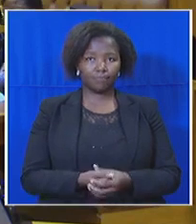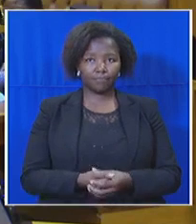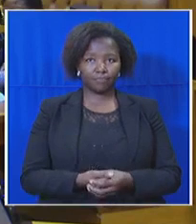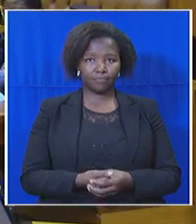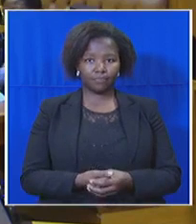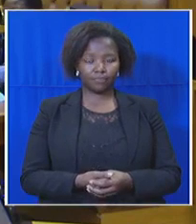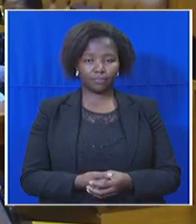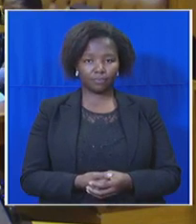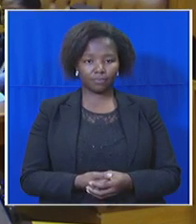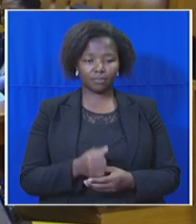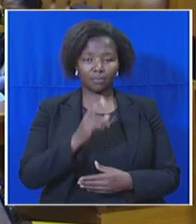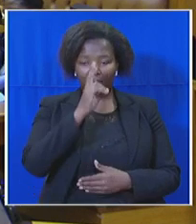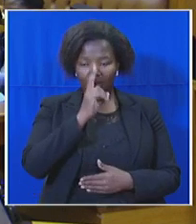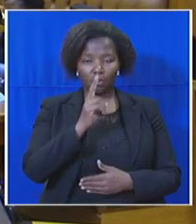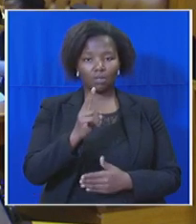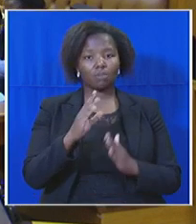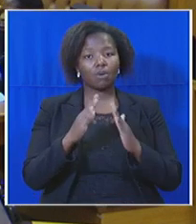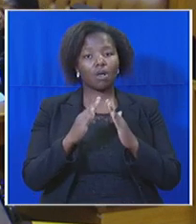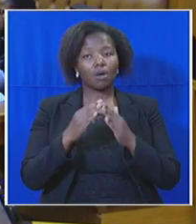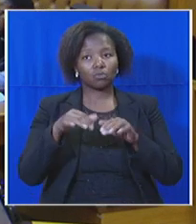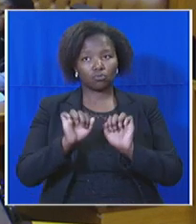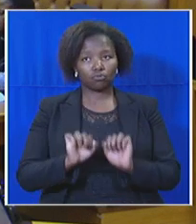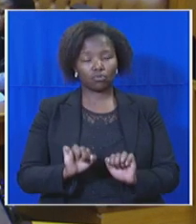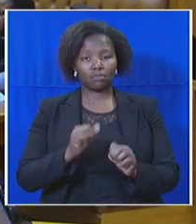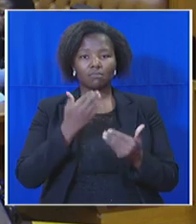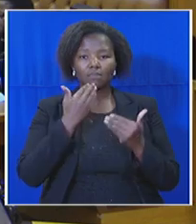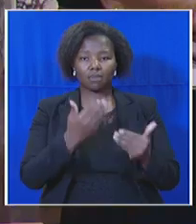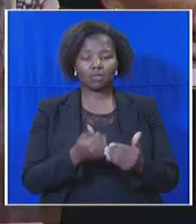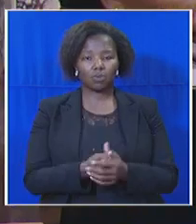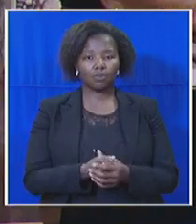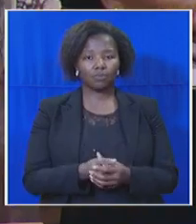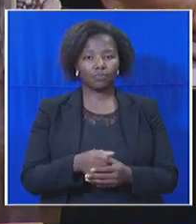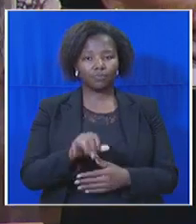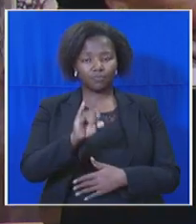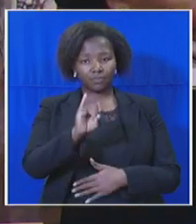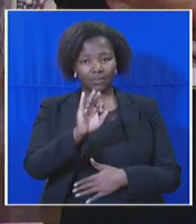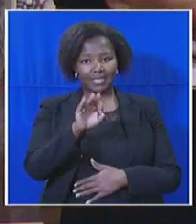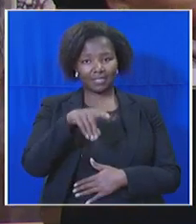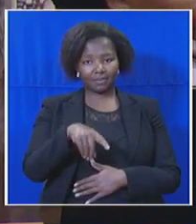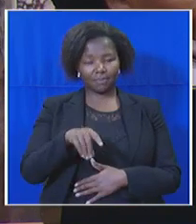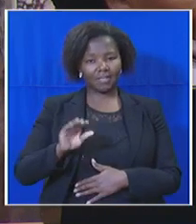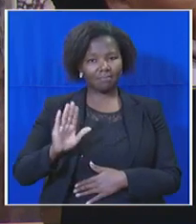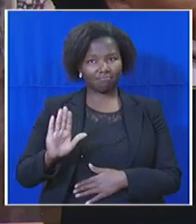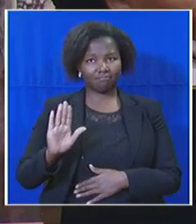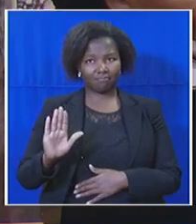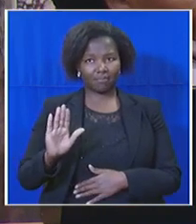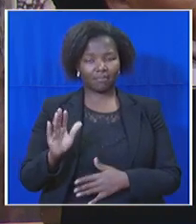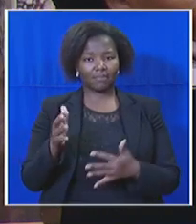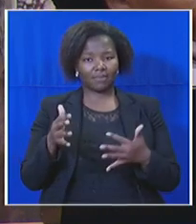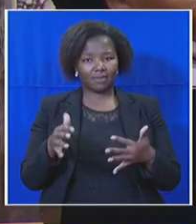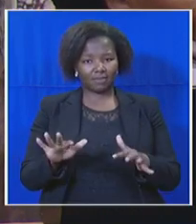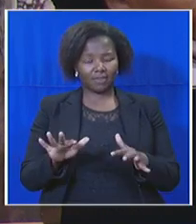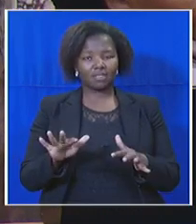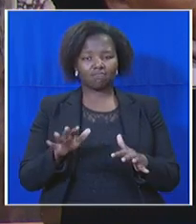Thank you, Honorable House Chair. The Inkatha Freedom Party wishes to place on record its grave